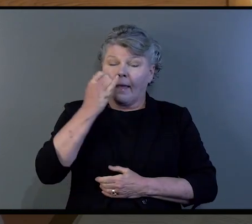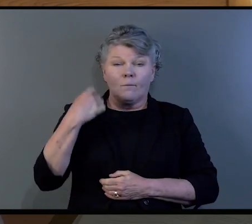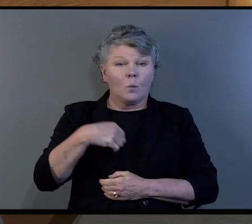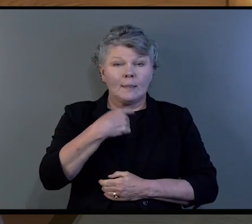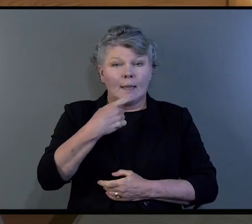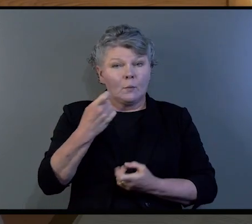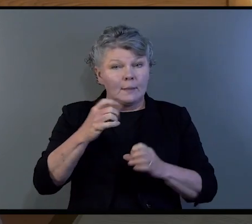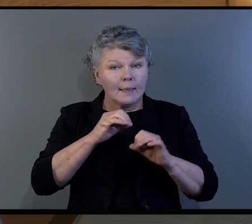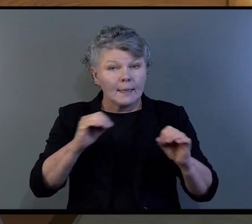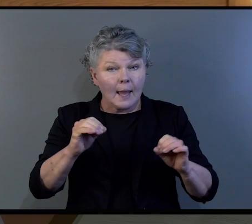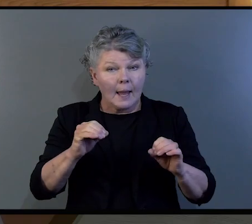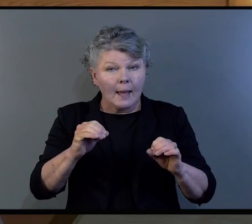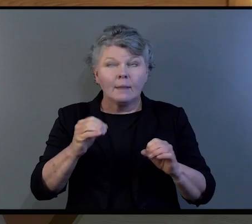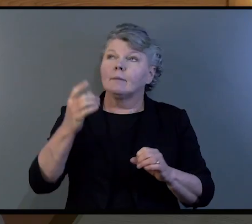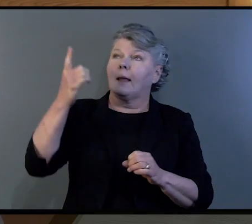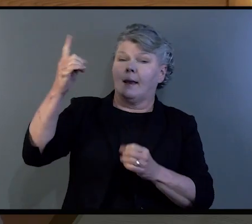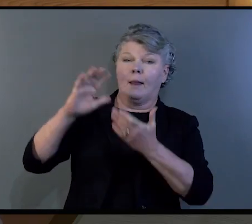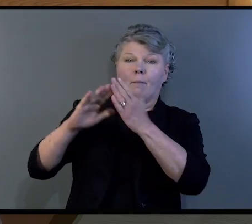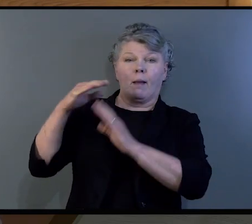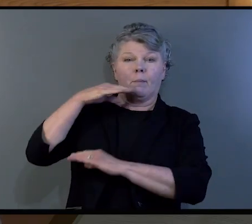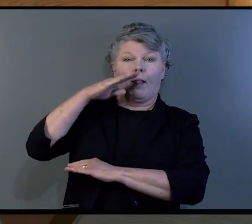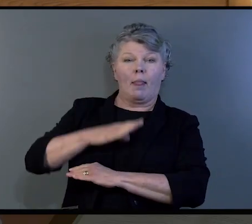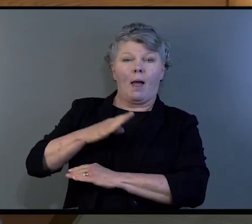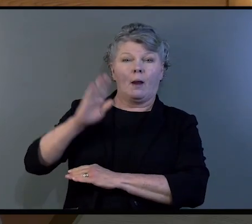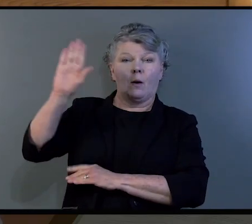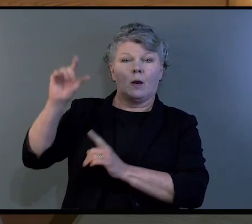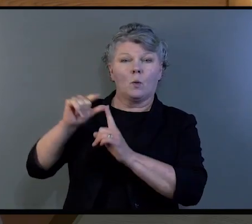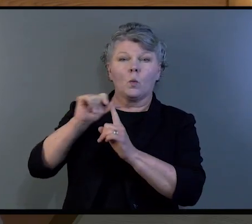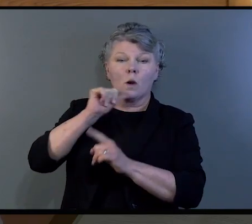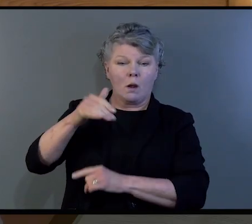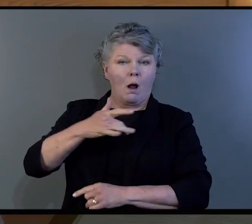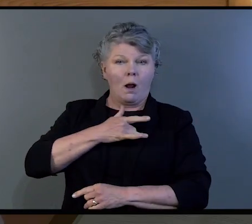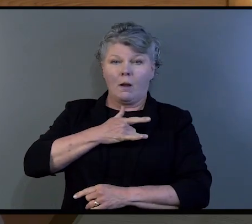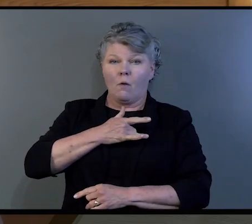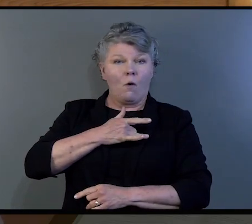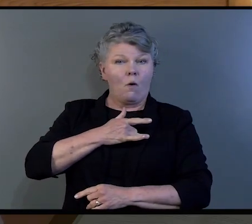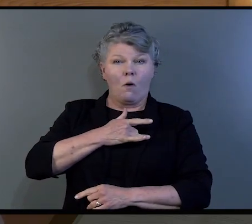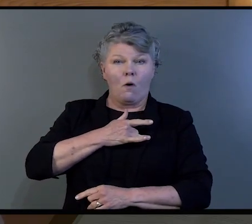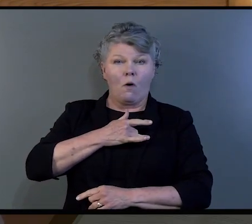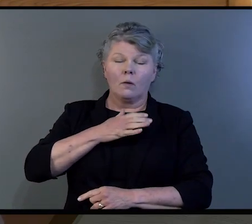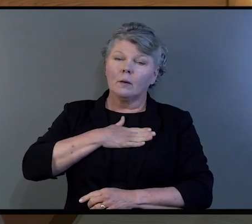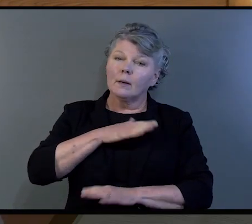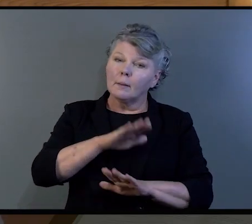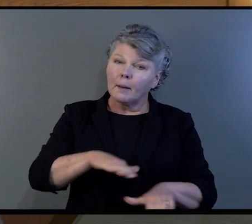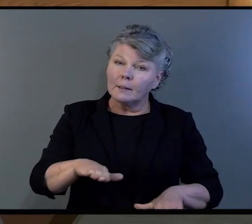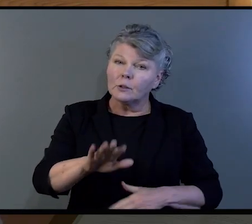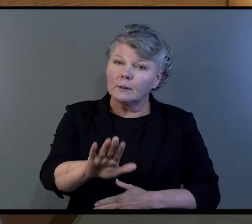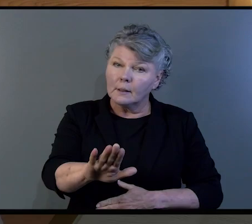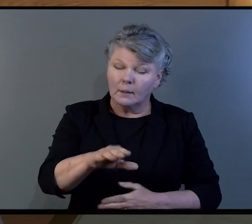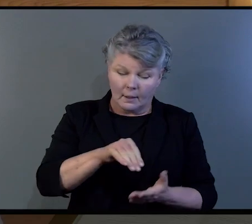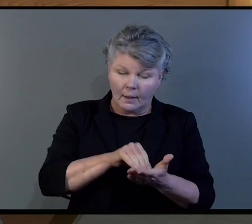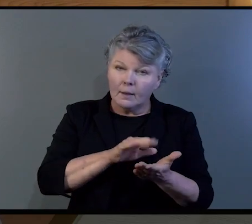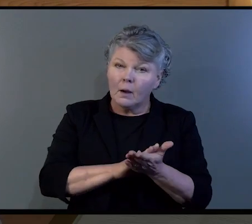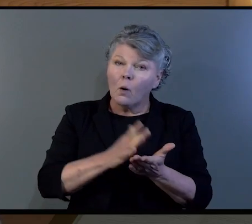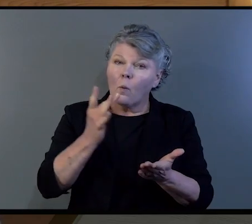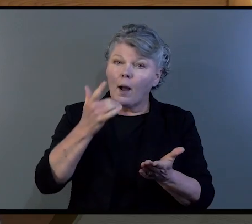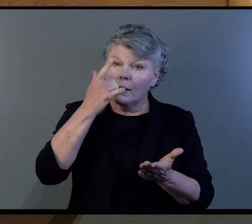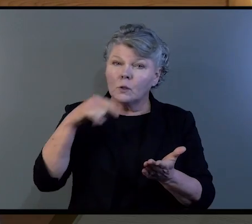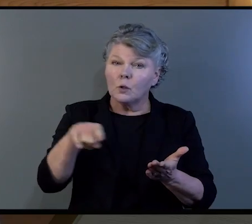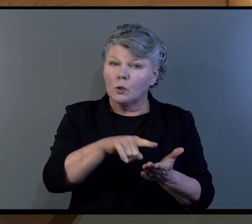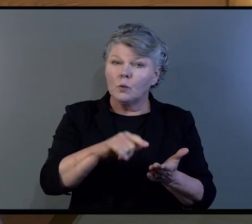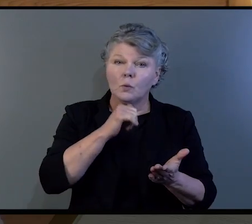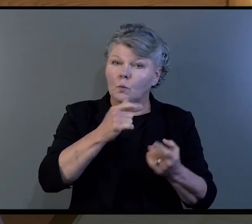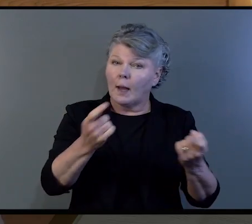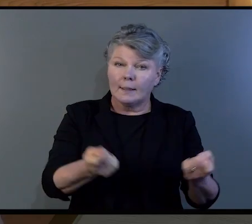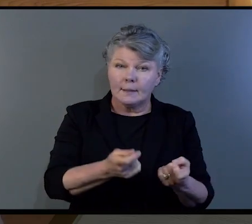have not sinned, we make him a liar, and his word is not in us. My little children, I am writing these things to you so that you may